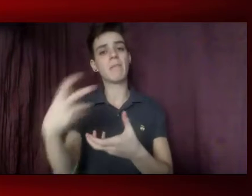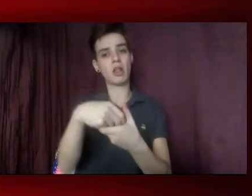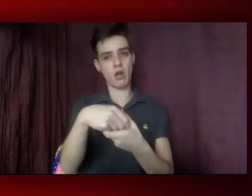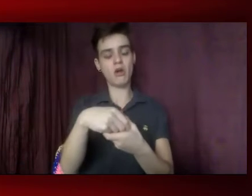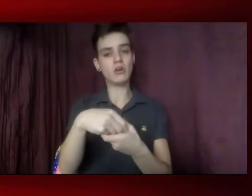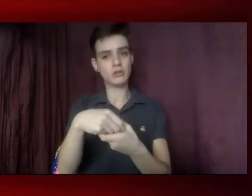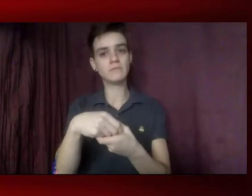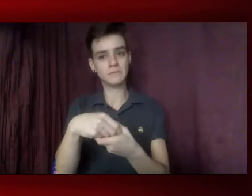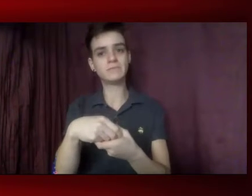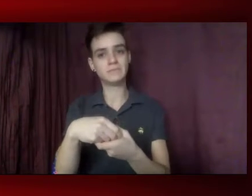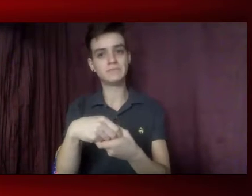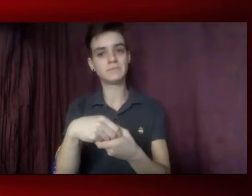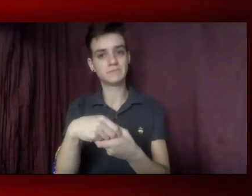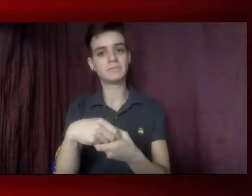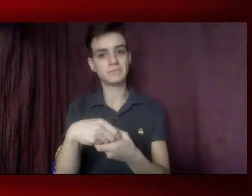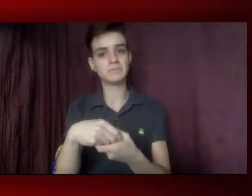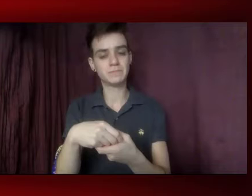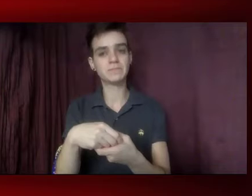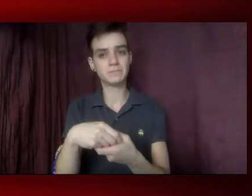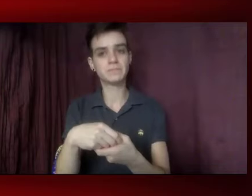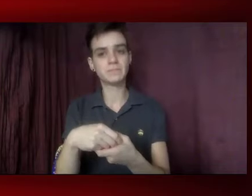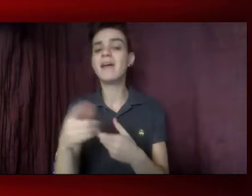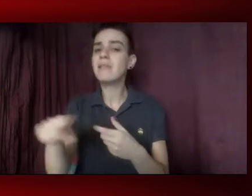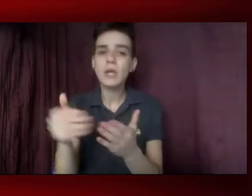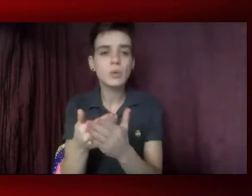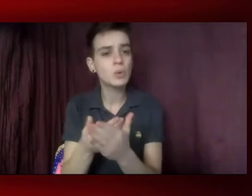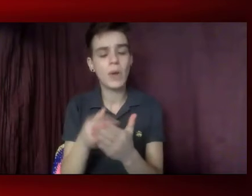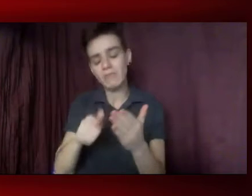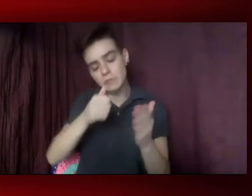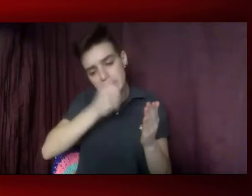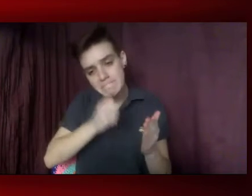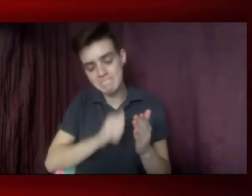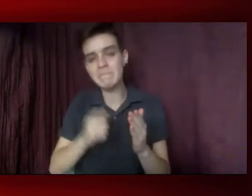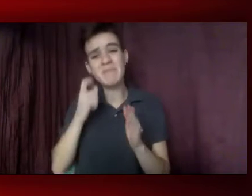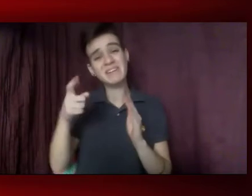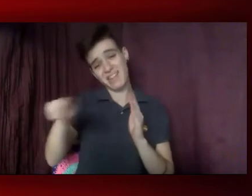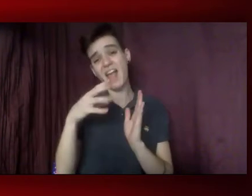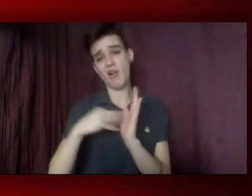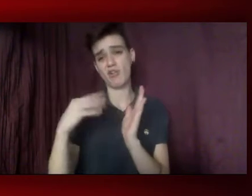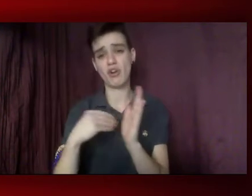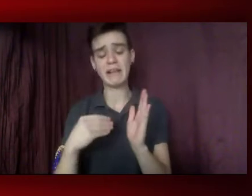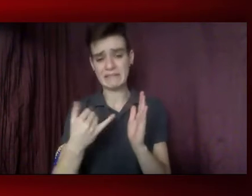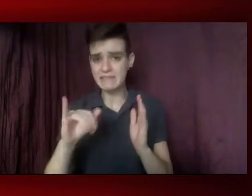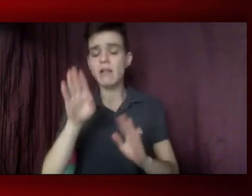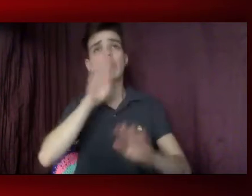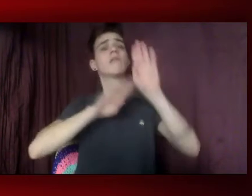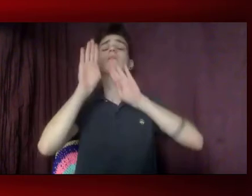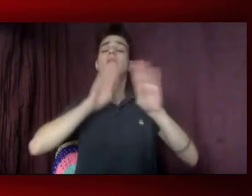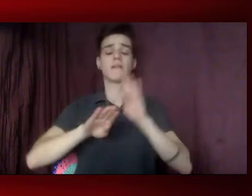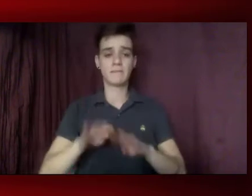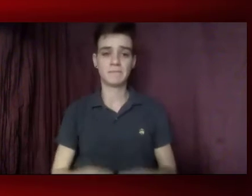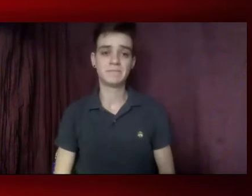kind with their learning curve. So if you are a veteran, it's very easy after you have this